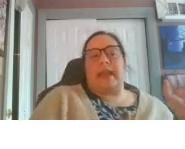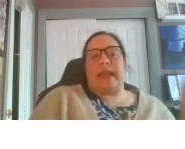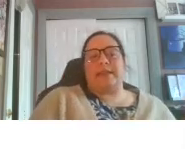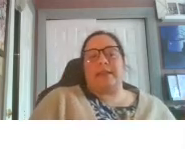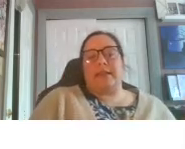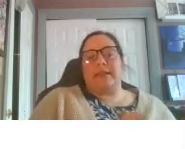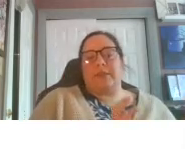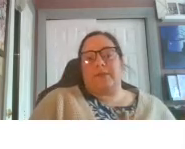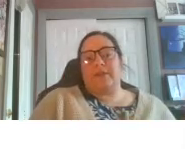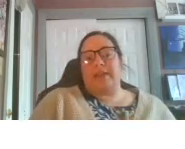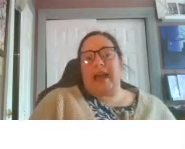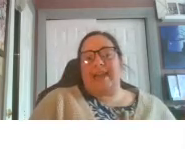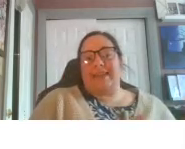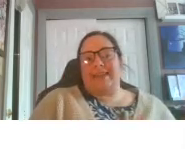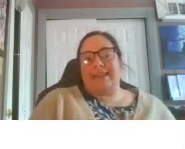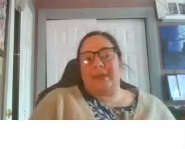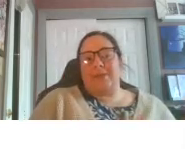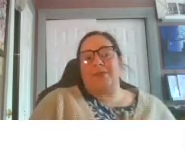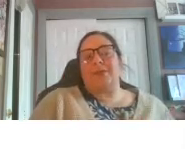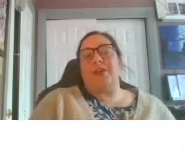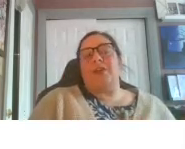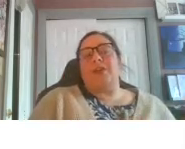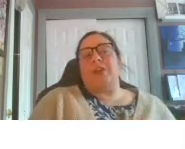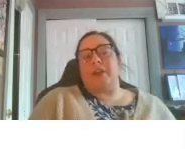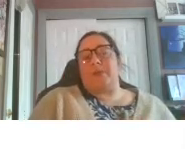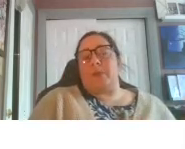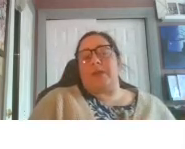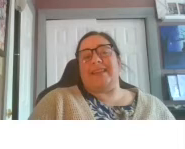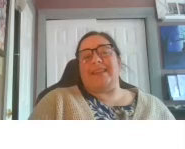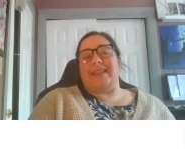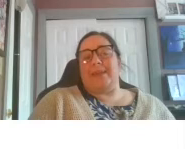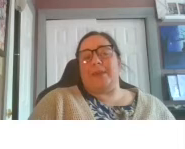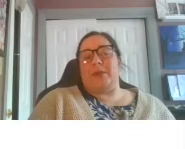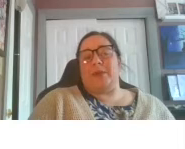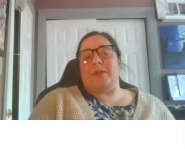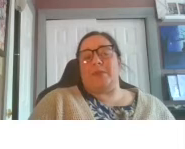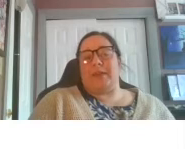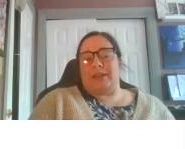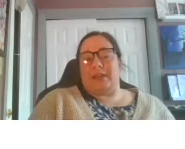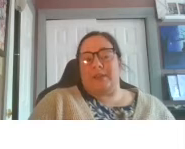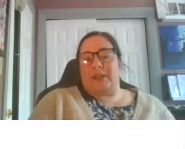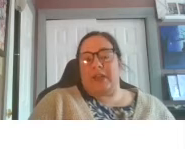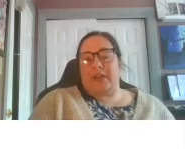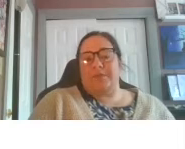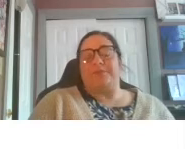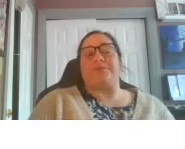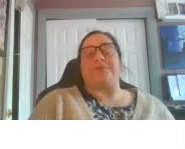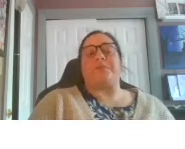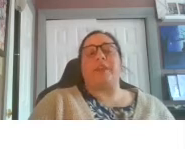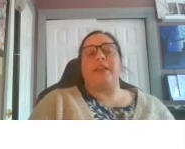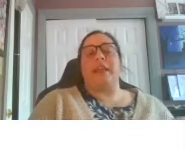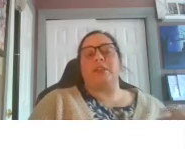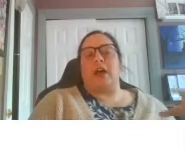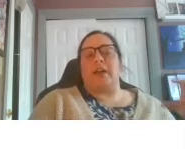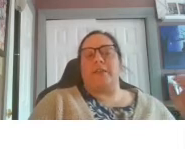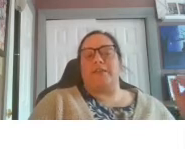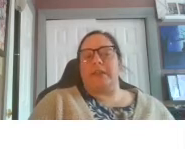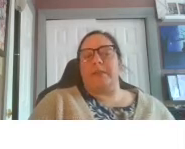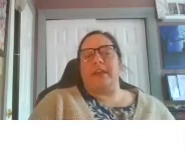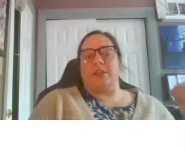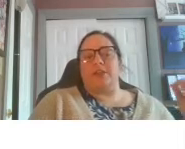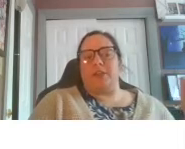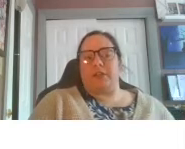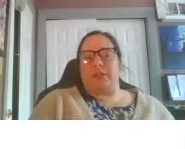is 18 to 59 and disabled, you're going to report to the Disabled Persons Protection Commission. That's a lot